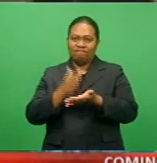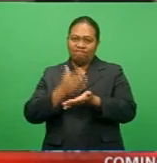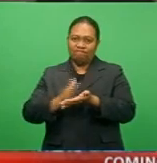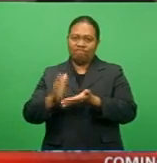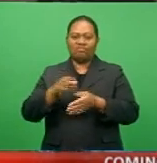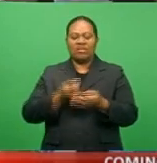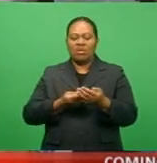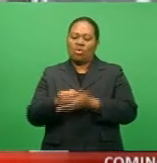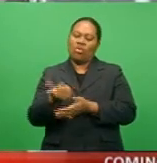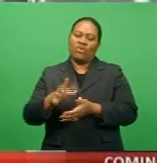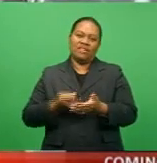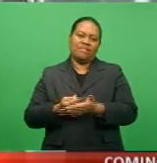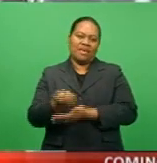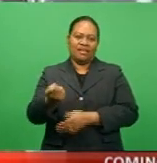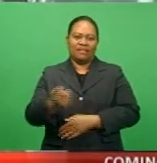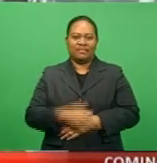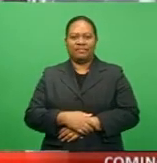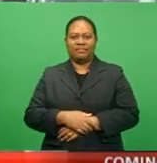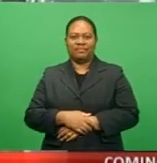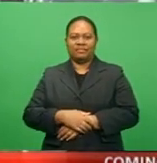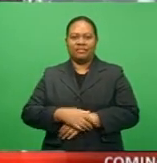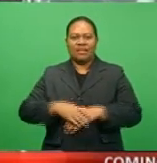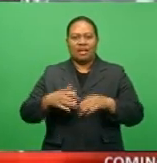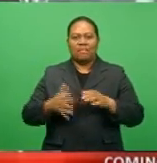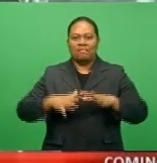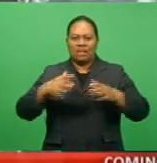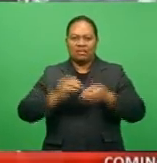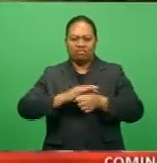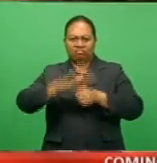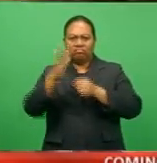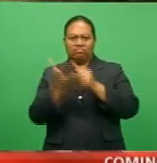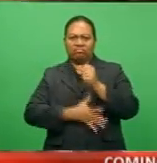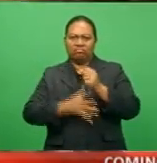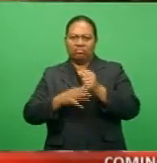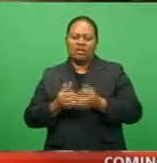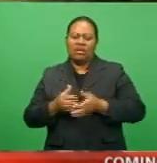payouts. And last sugar shipment off to the UK. Stay with us.